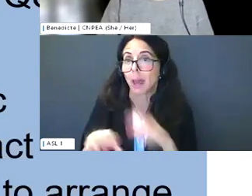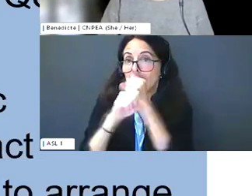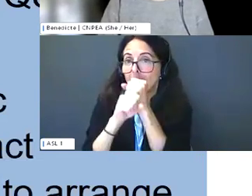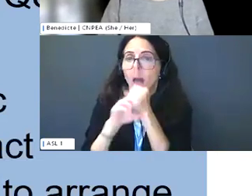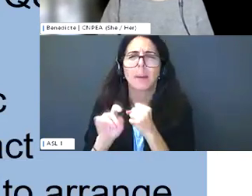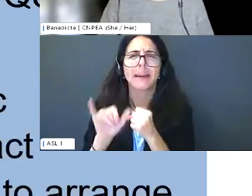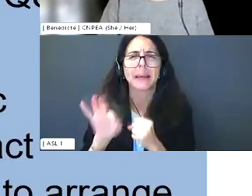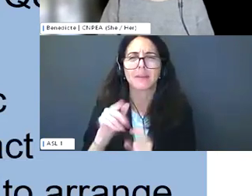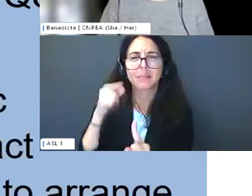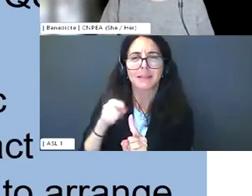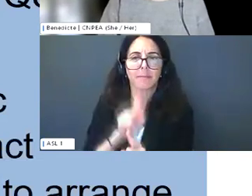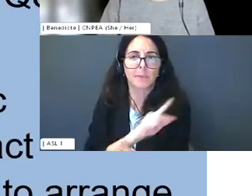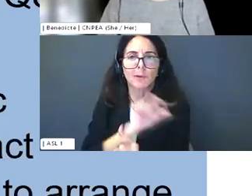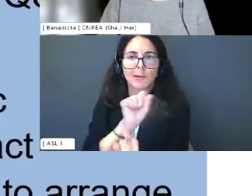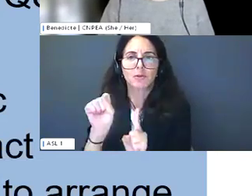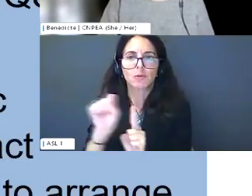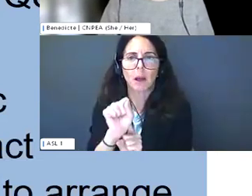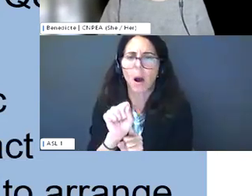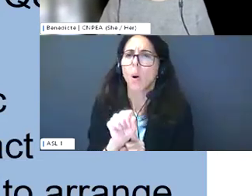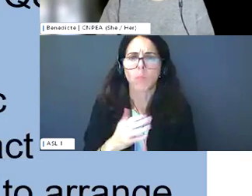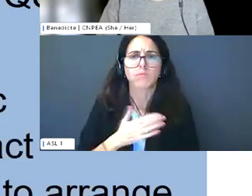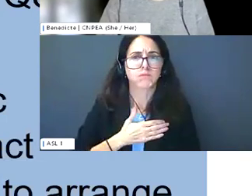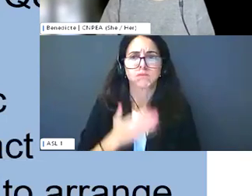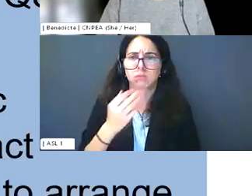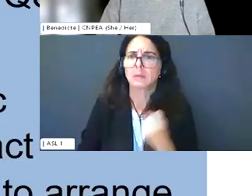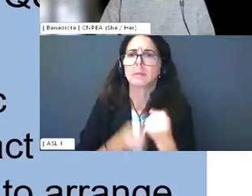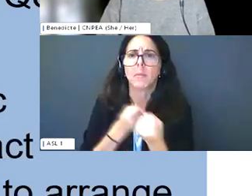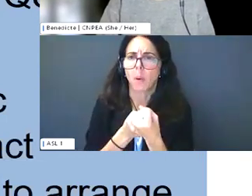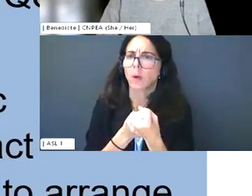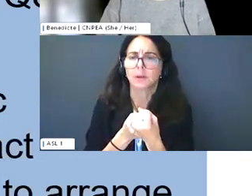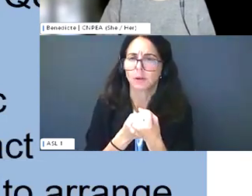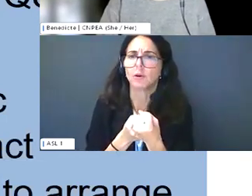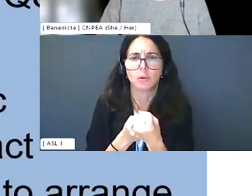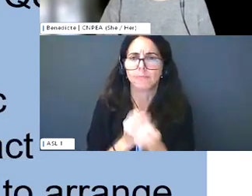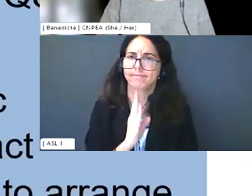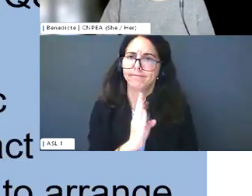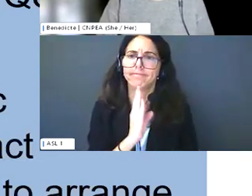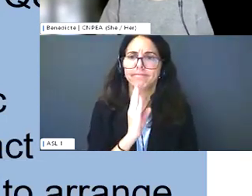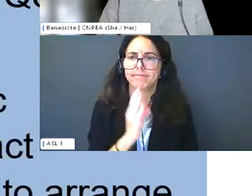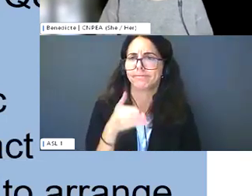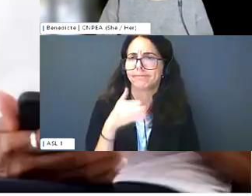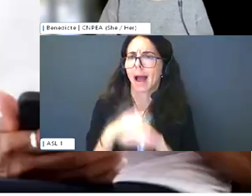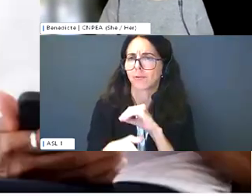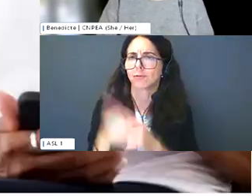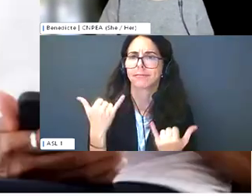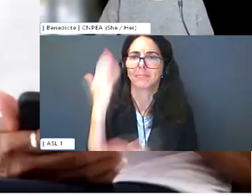would be more than happy to support you offline for that confidential conversation.